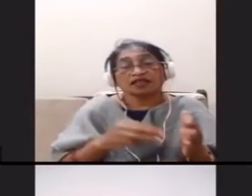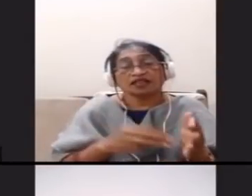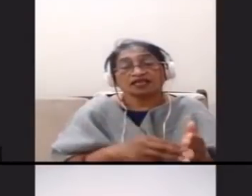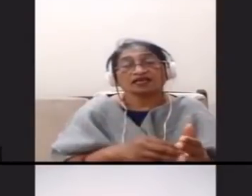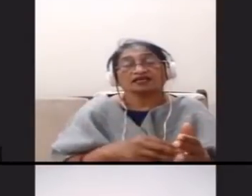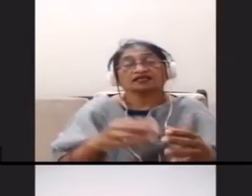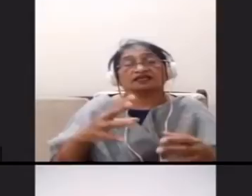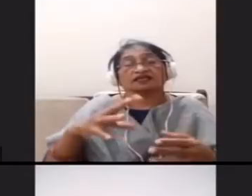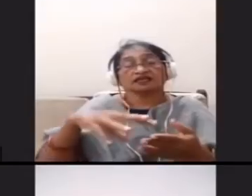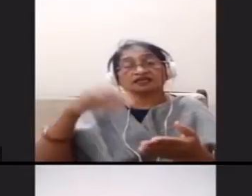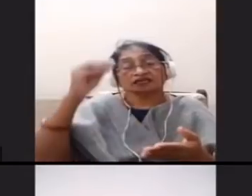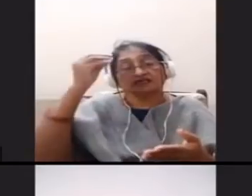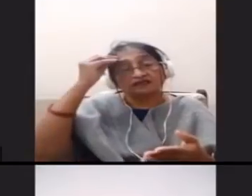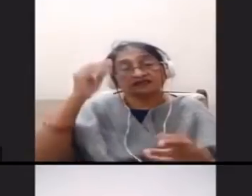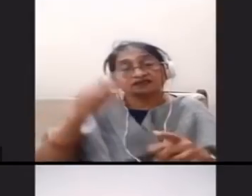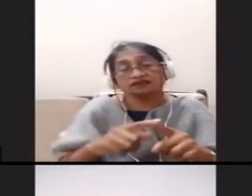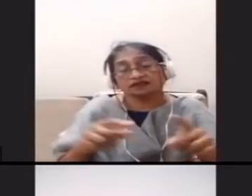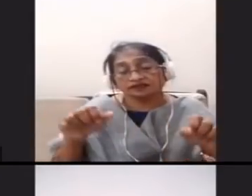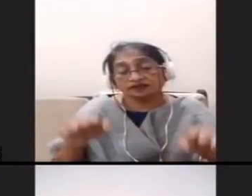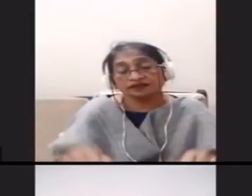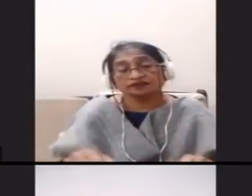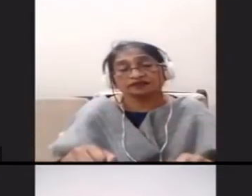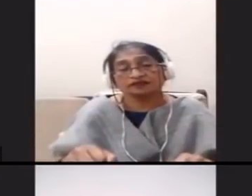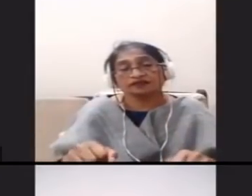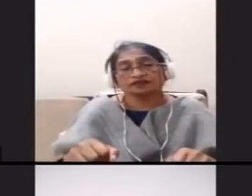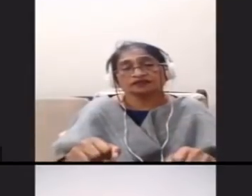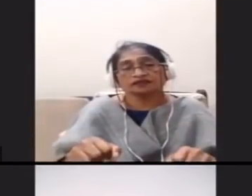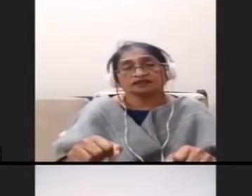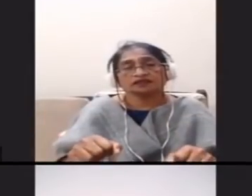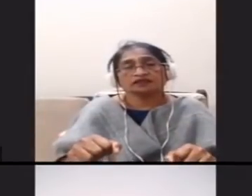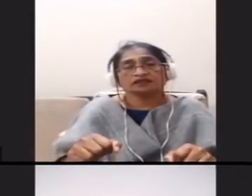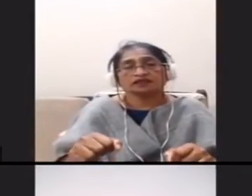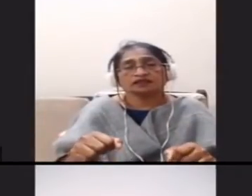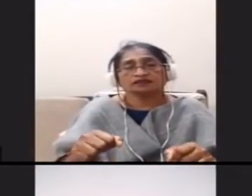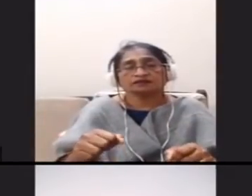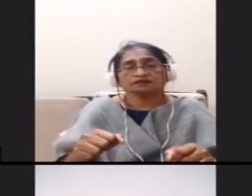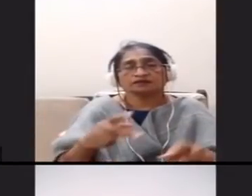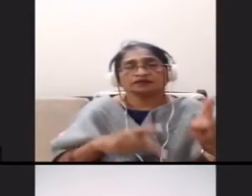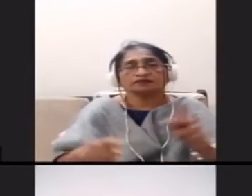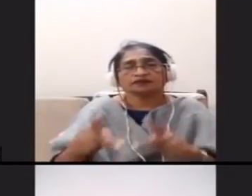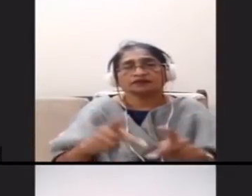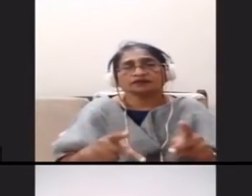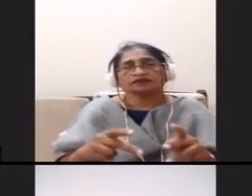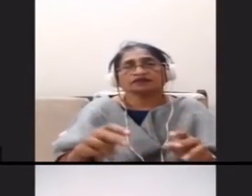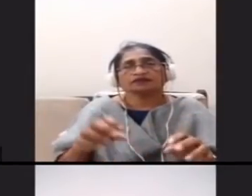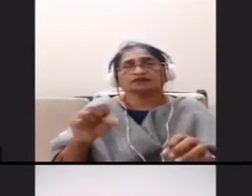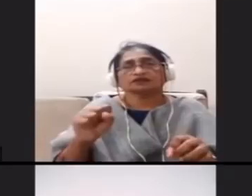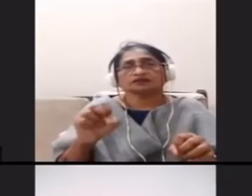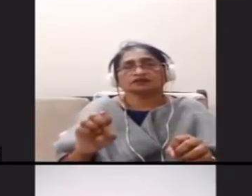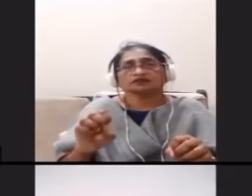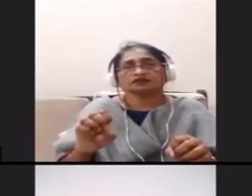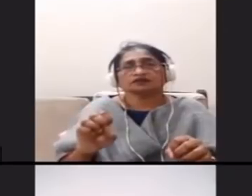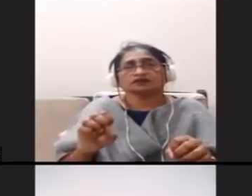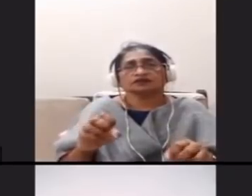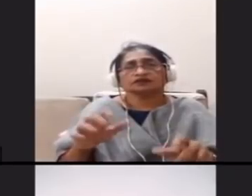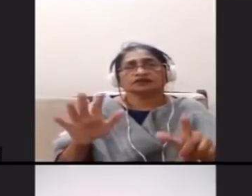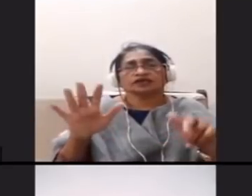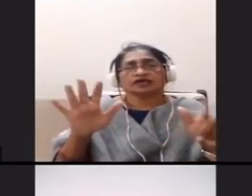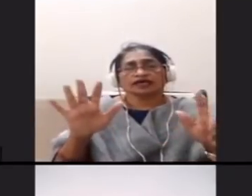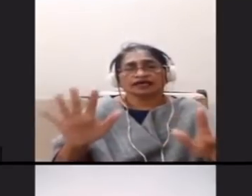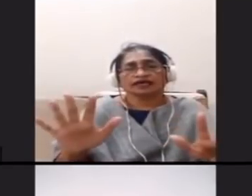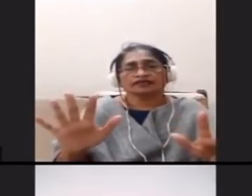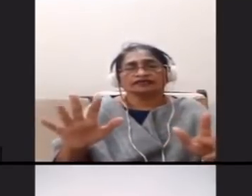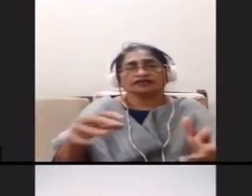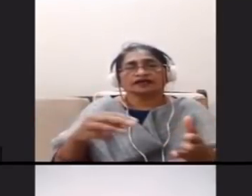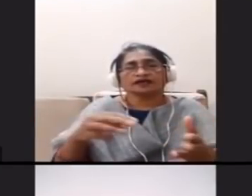learners as pupils with disabilities. Kenya has got 47.5 million people. So 8 million, I know India is a big economy. It's